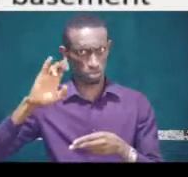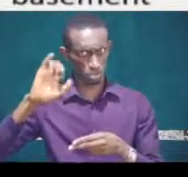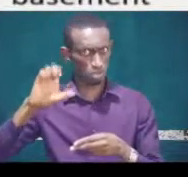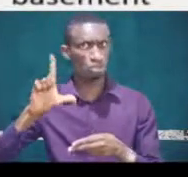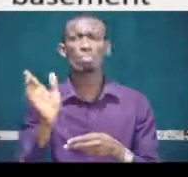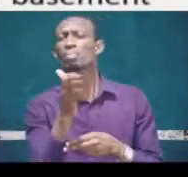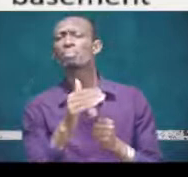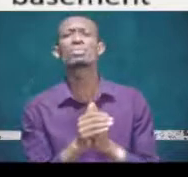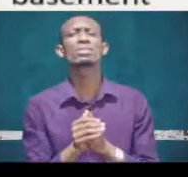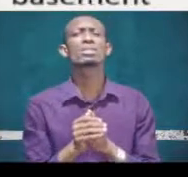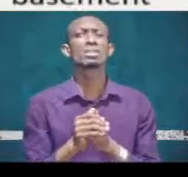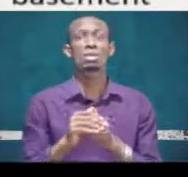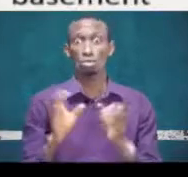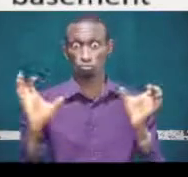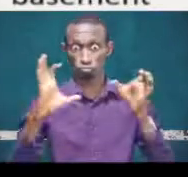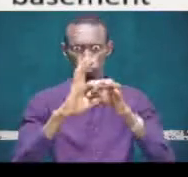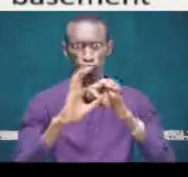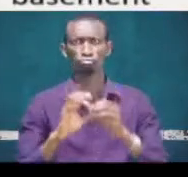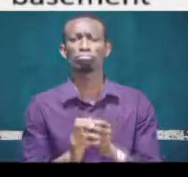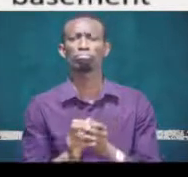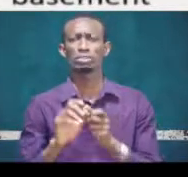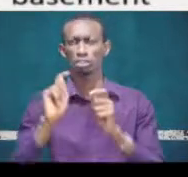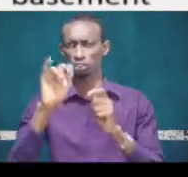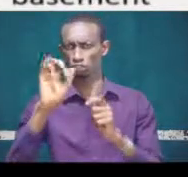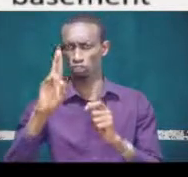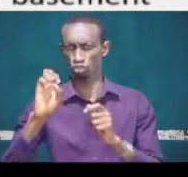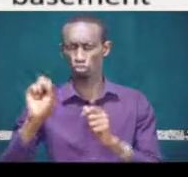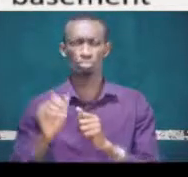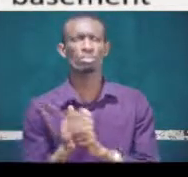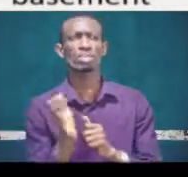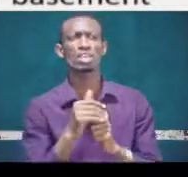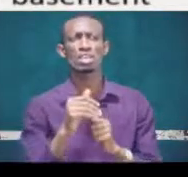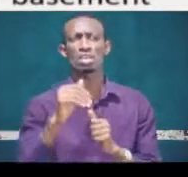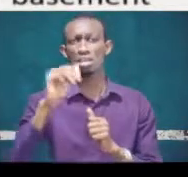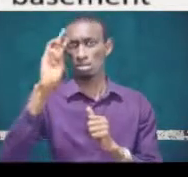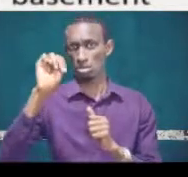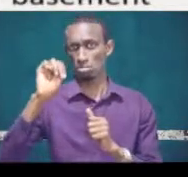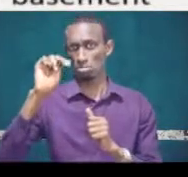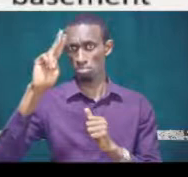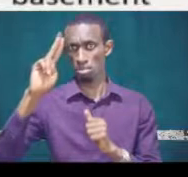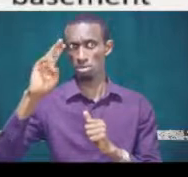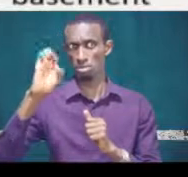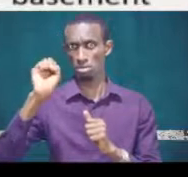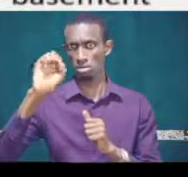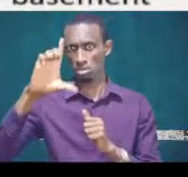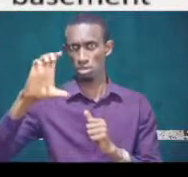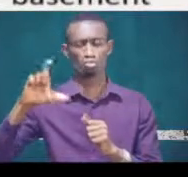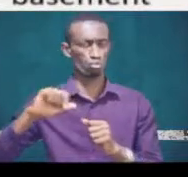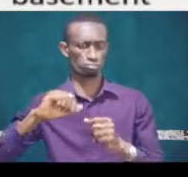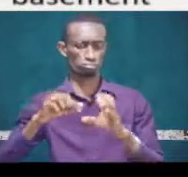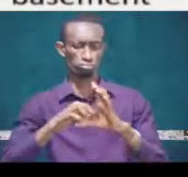muscle tissues, and nerve tissues. Our concern today is about epithelial